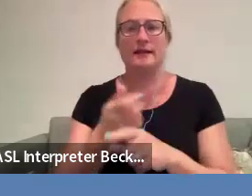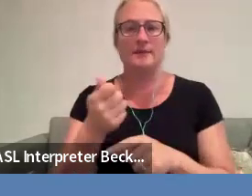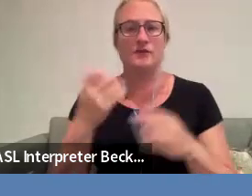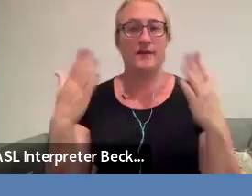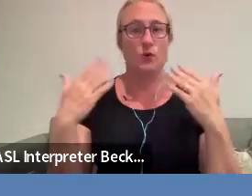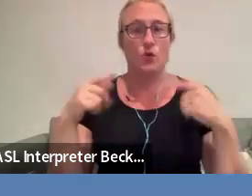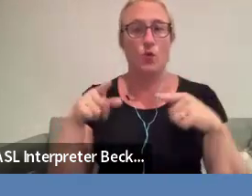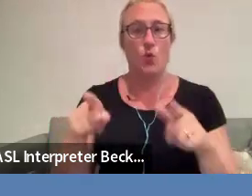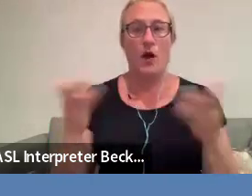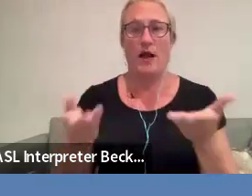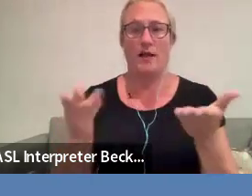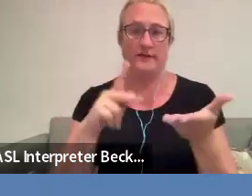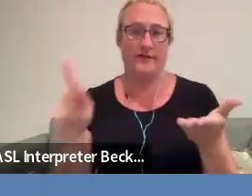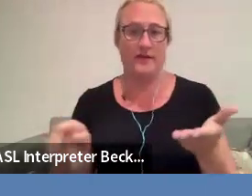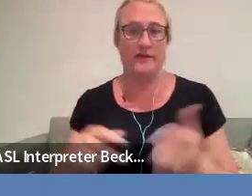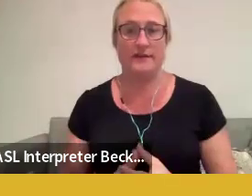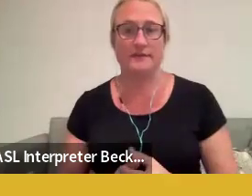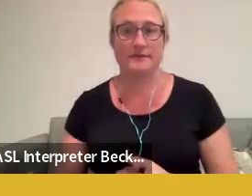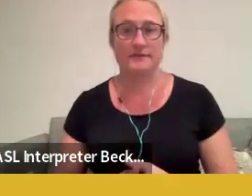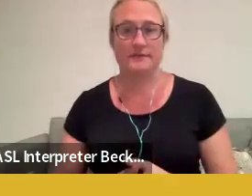through Philadelphia this summer.